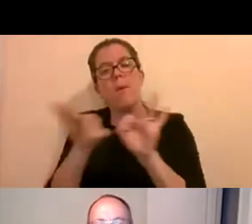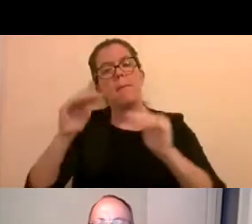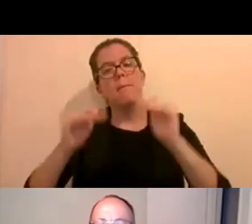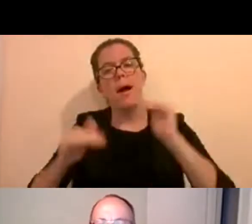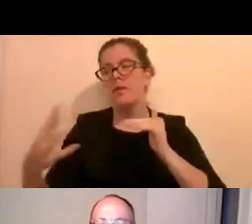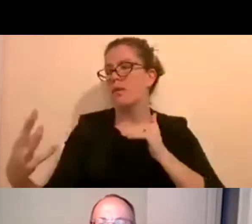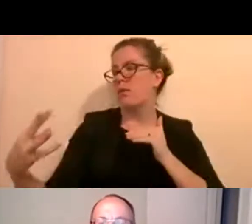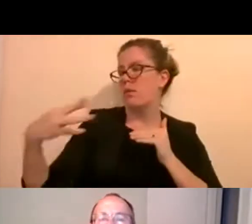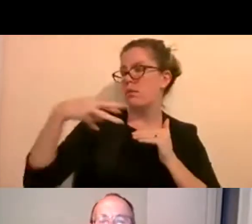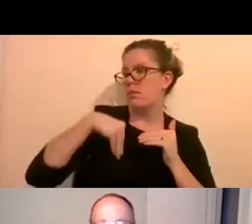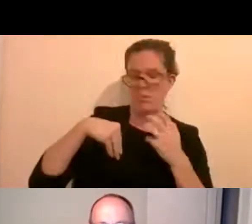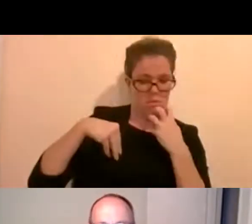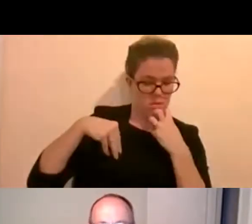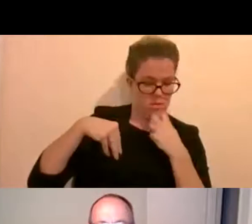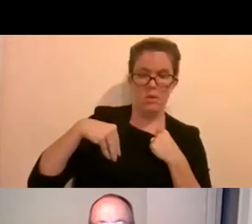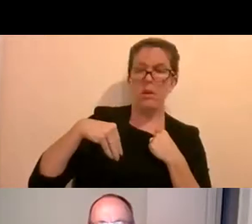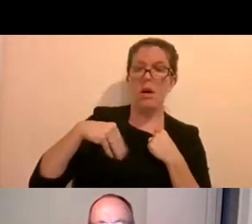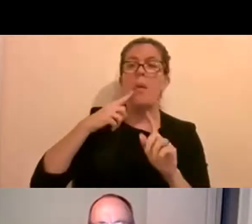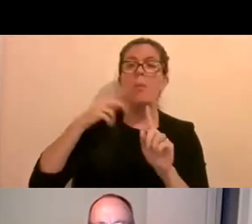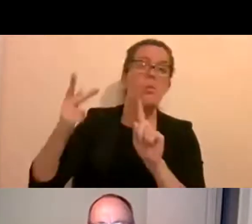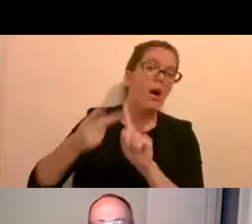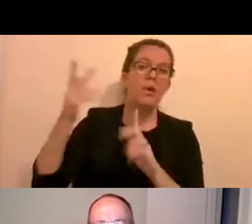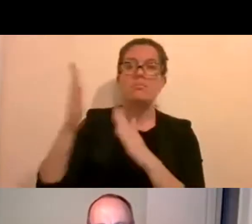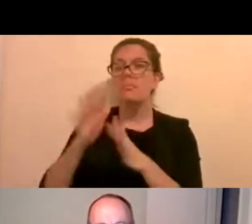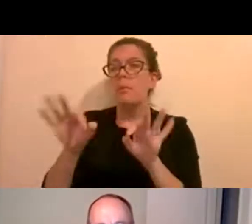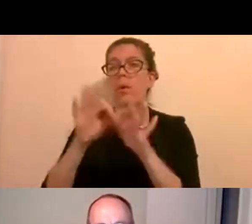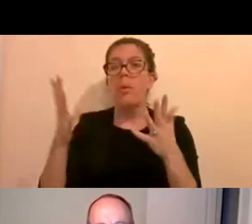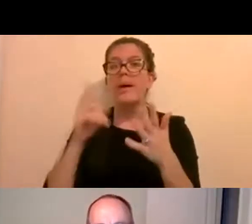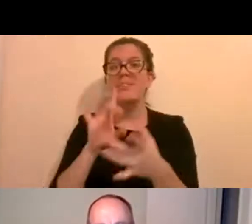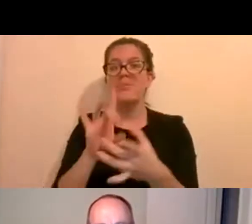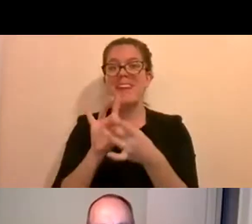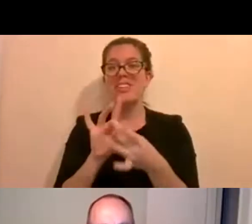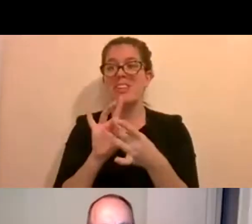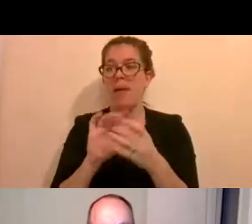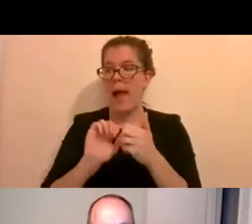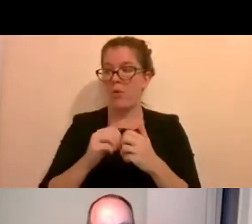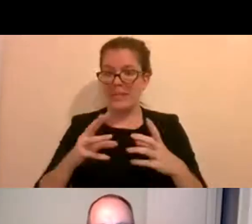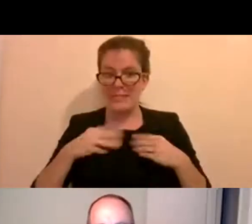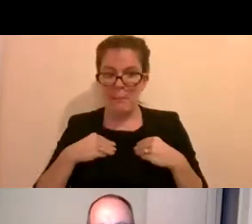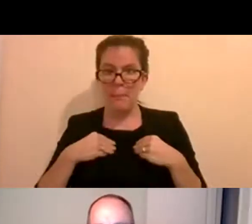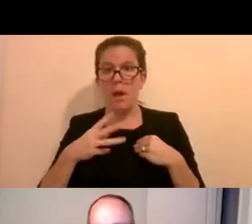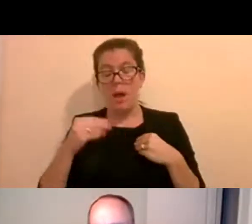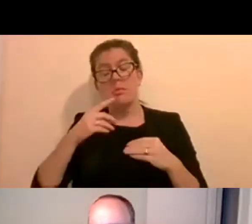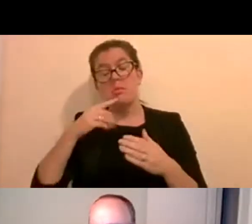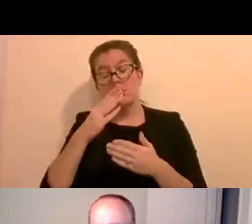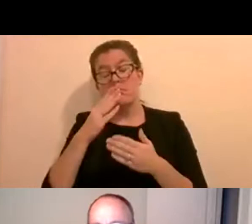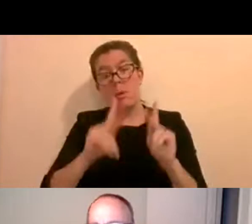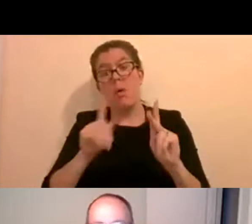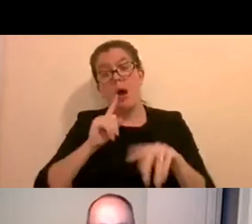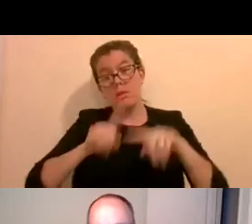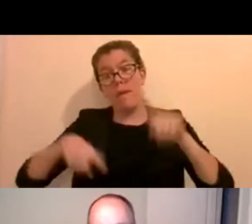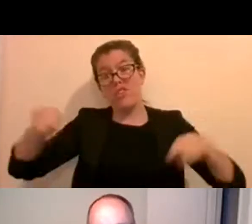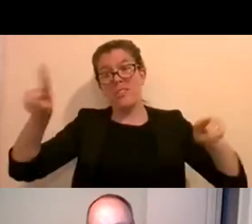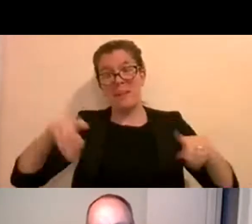the priority is relationship, and the acceptance is of diversity, and whoever